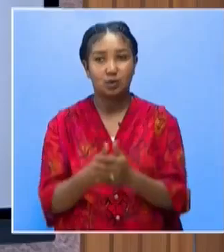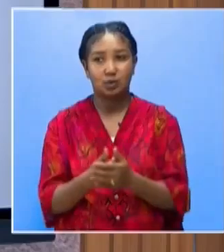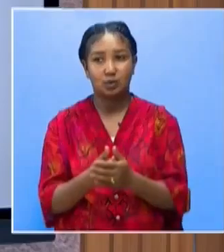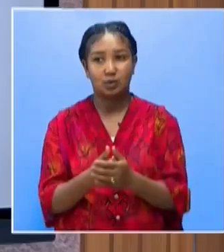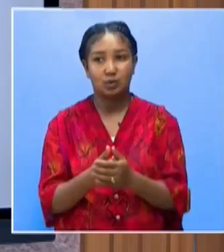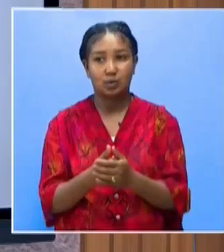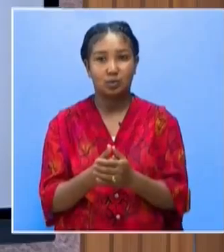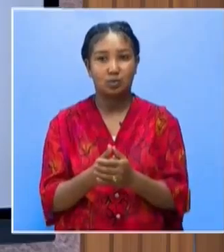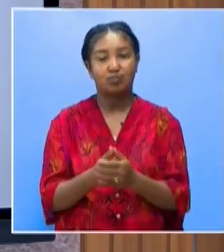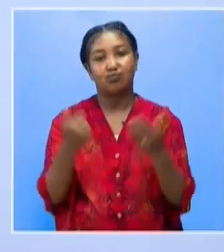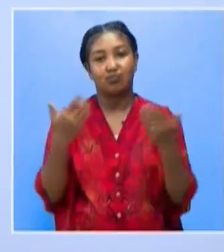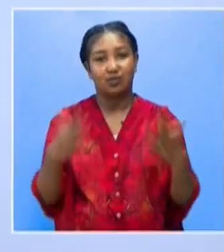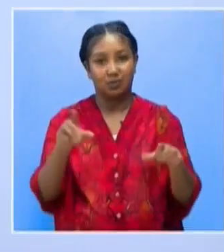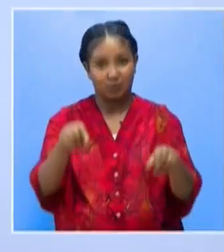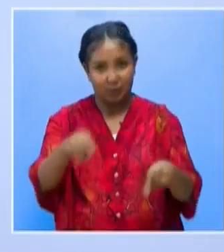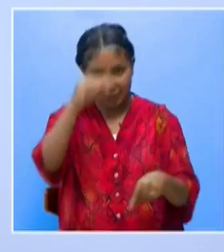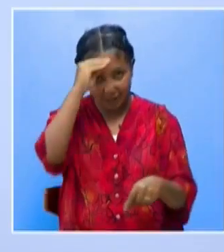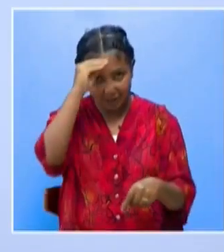about today's lesson.